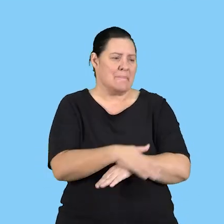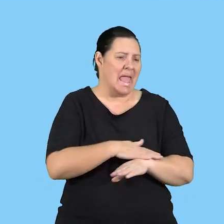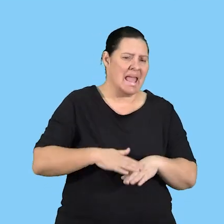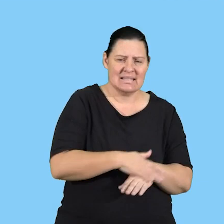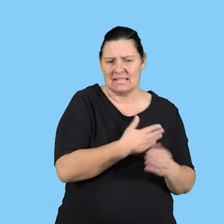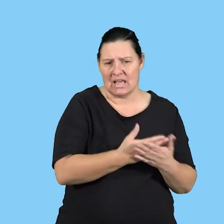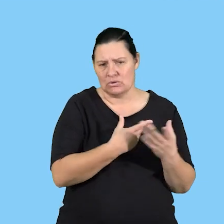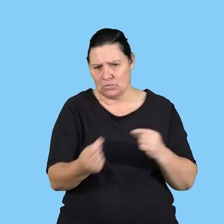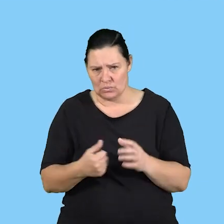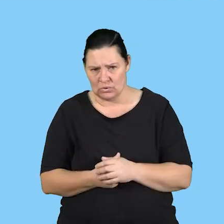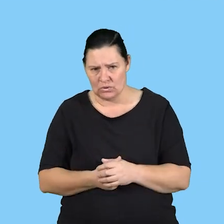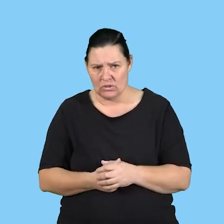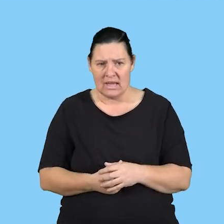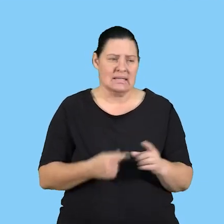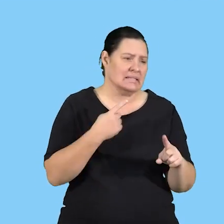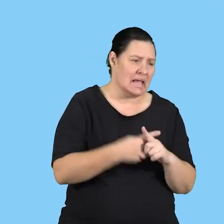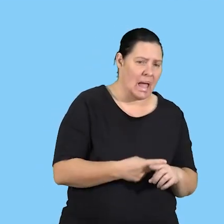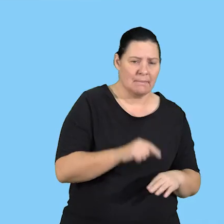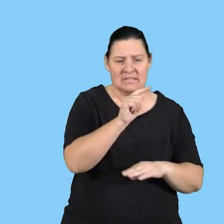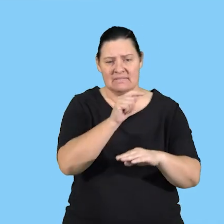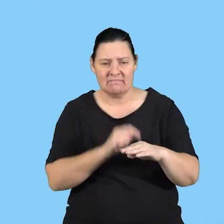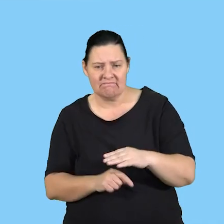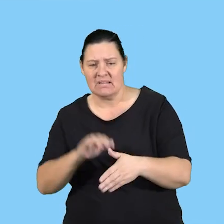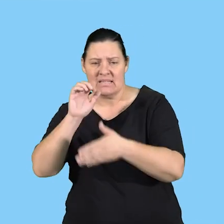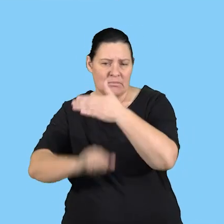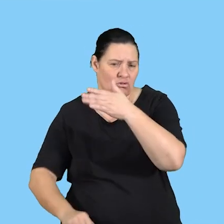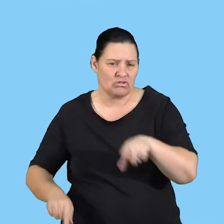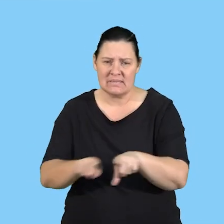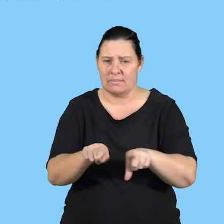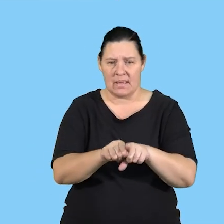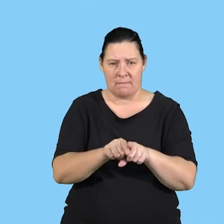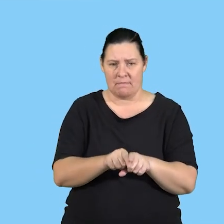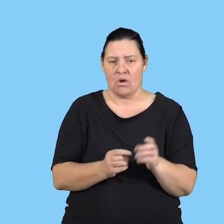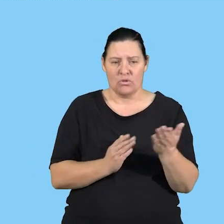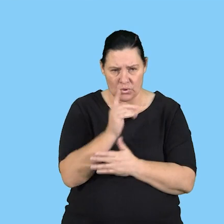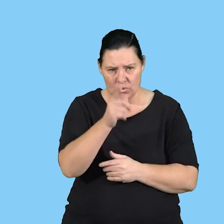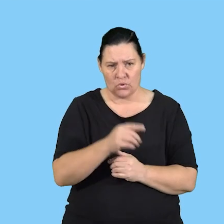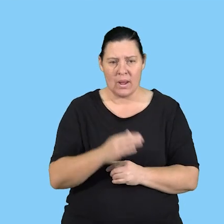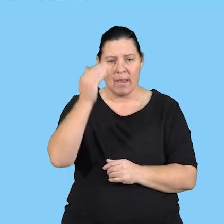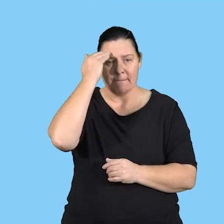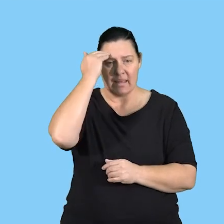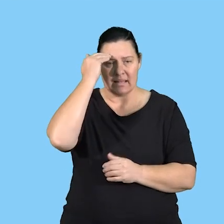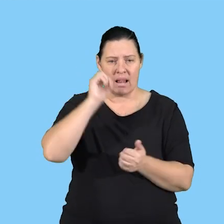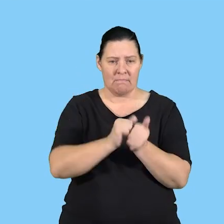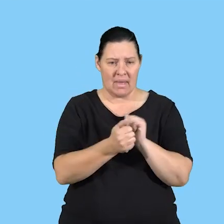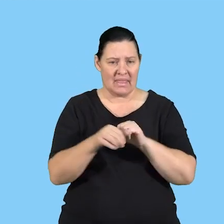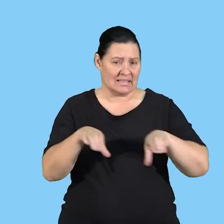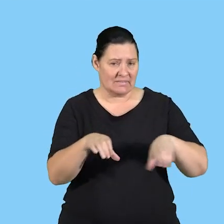basic operations. You can do it multiplication, division, subtraction the same way. There's your mental maths